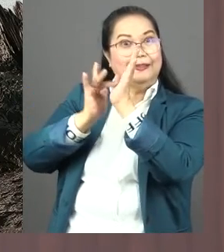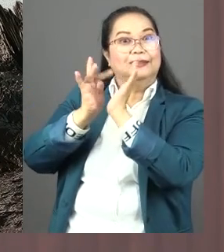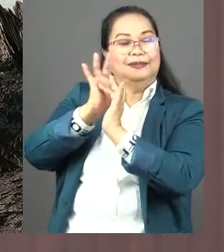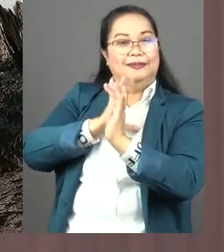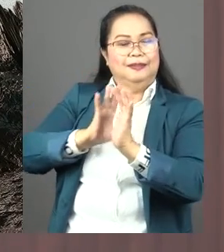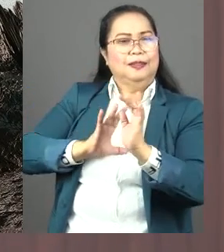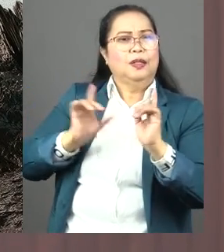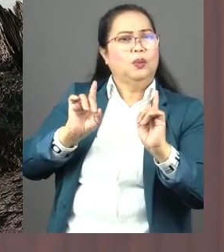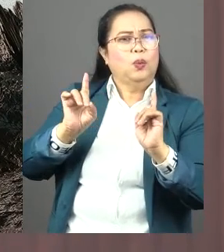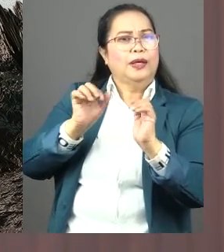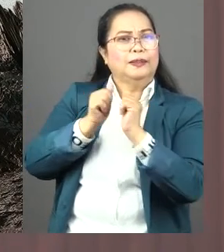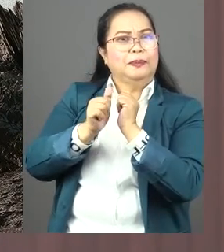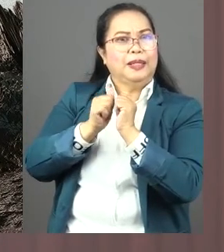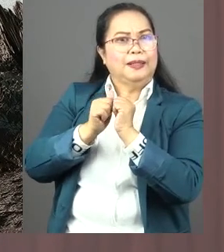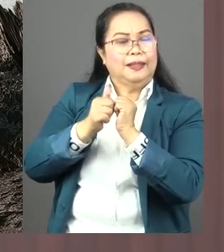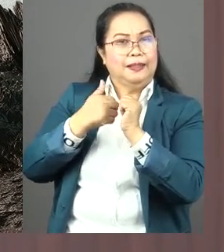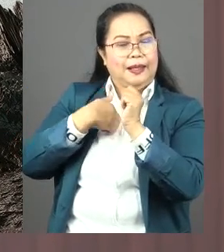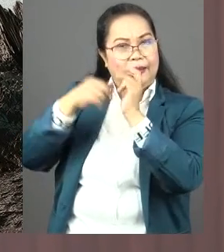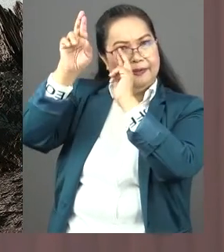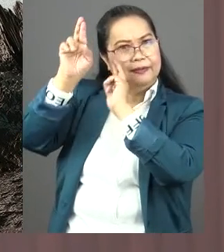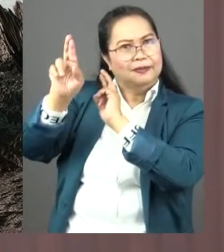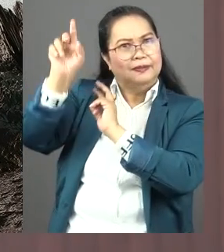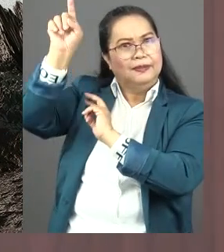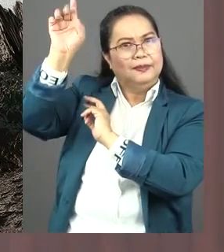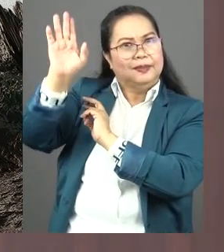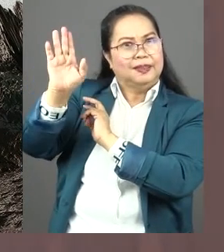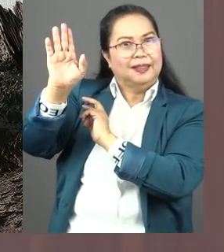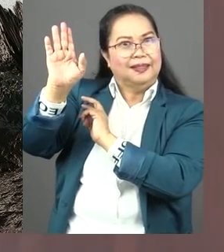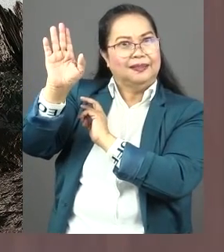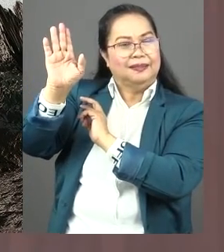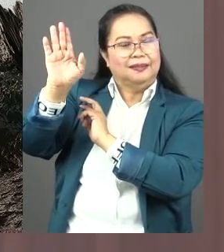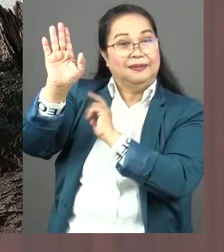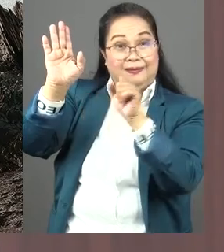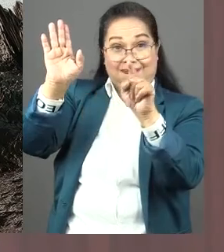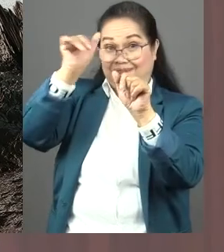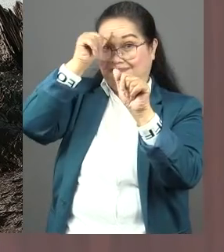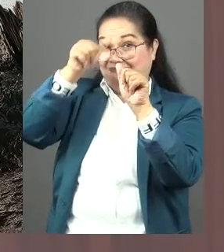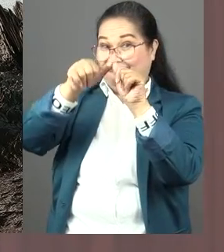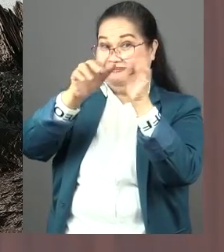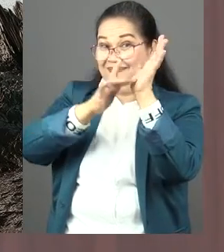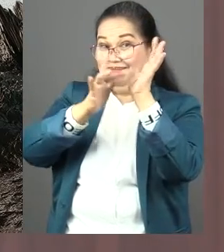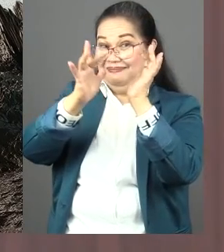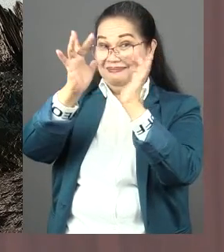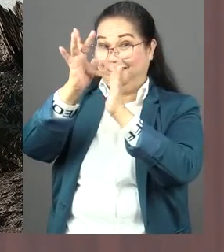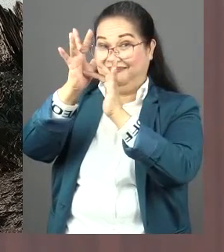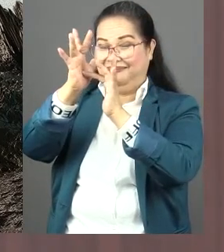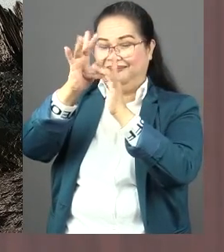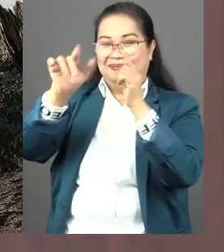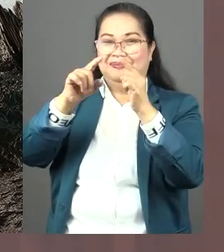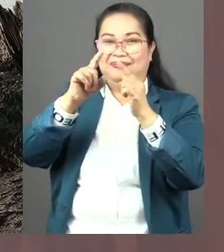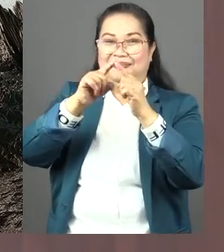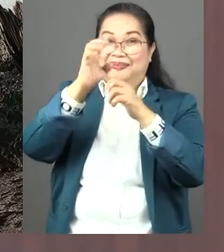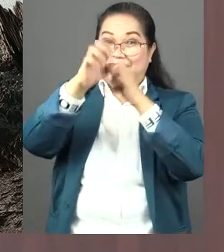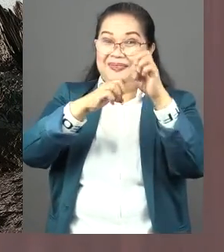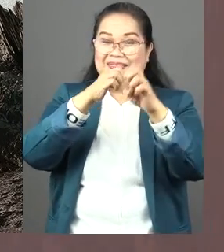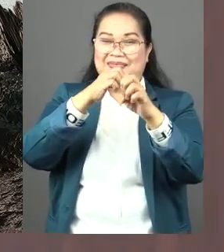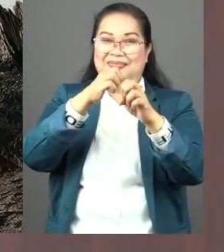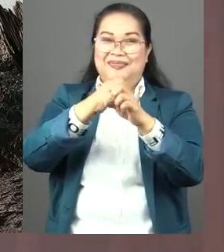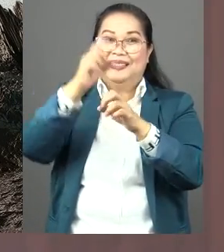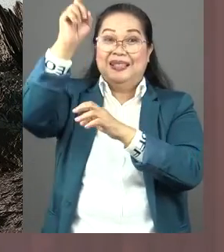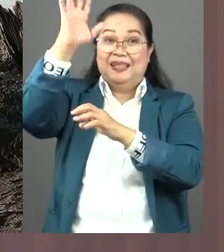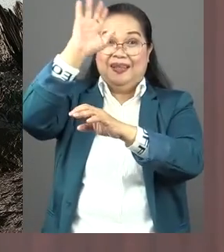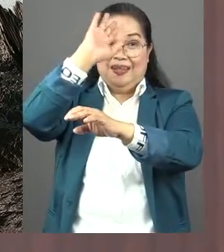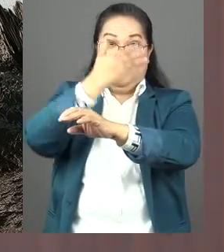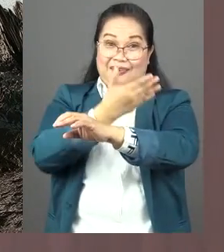What does it mean that I have reverence for Christ? Remember Jesus? When he was on earth, he was God the